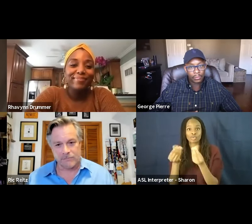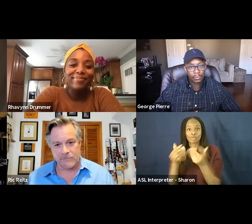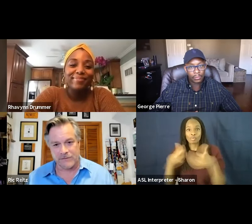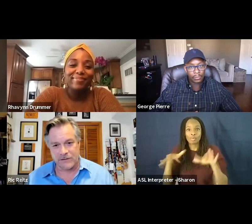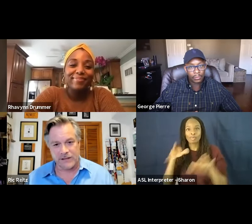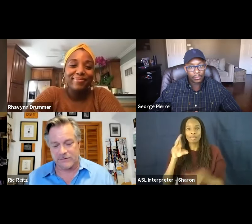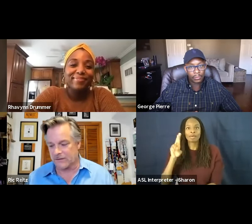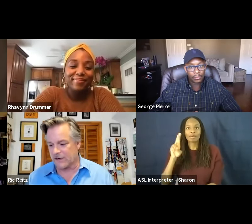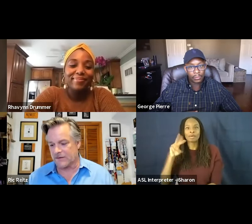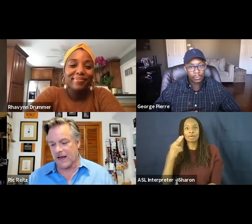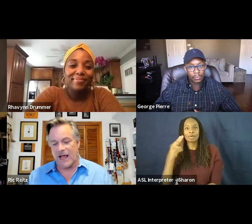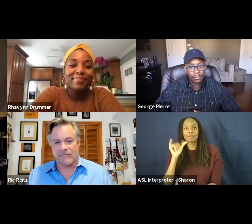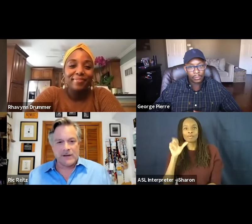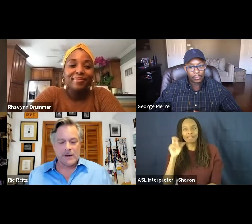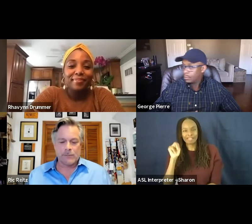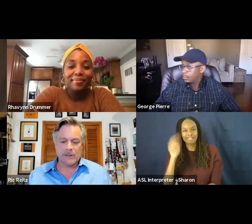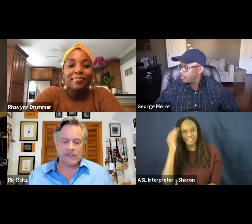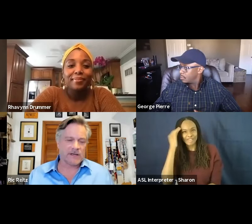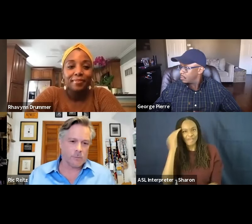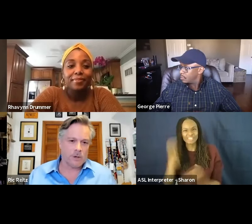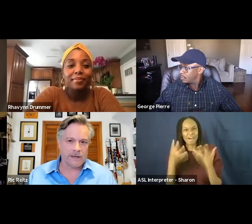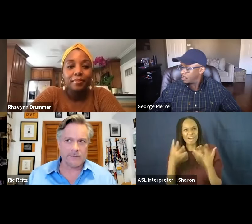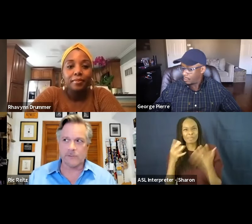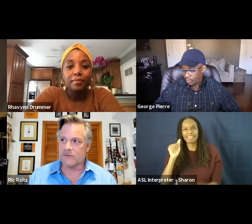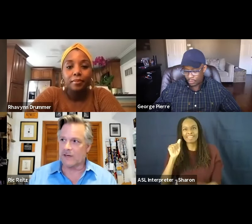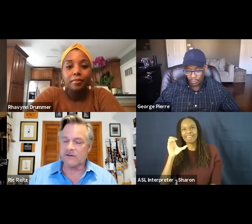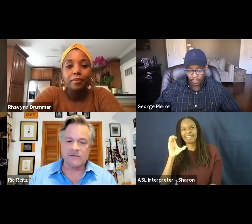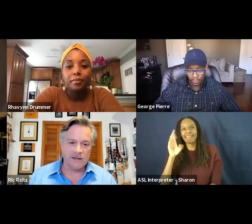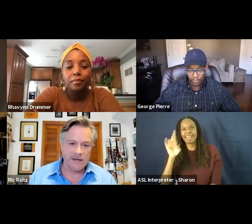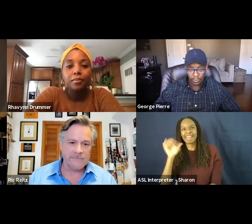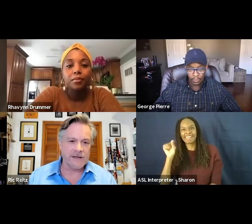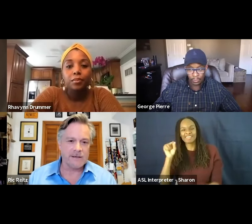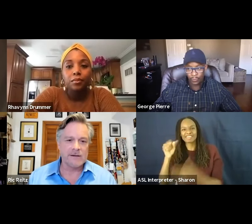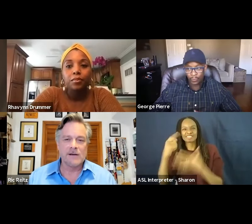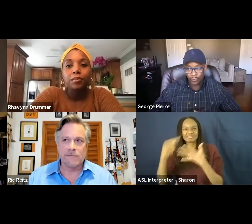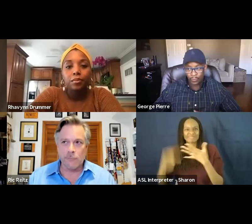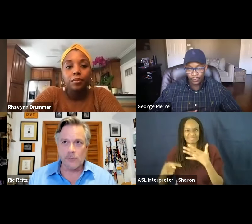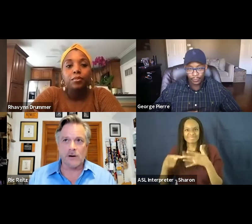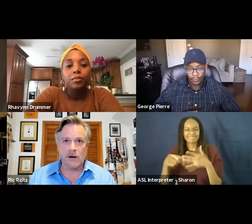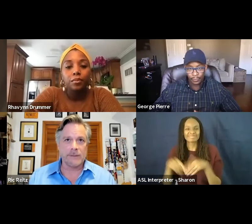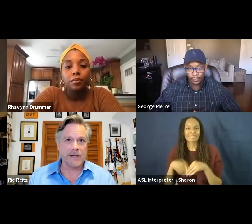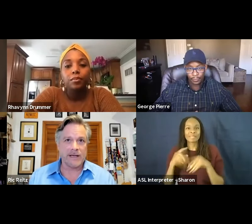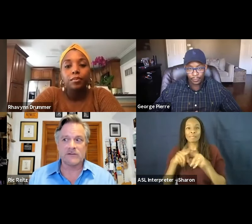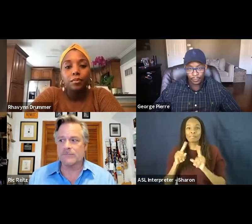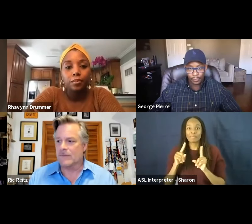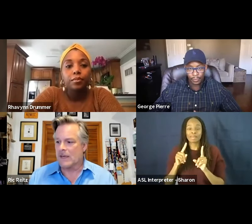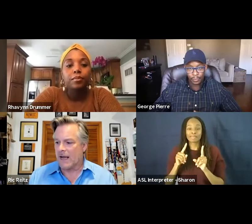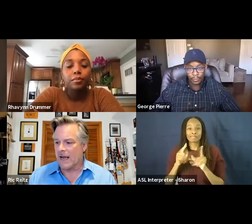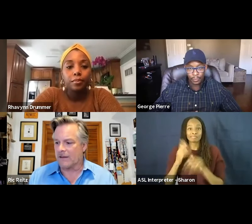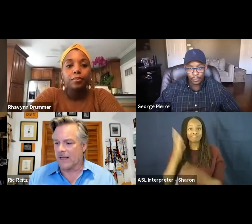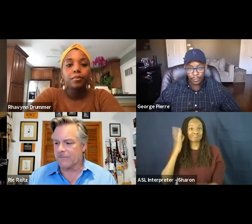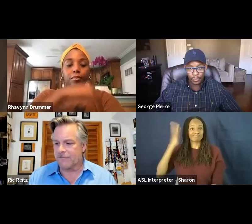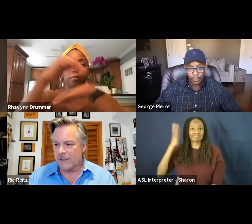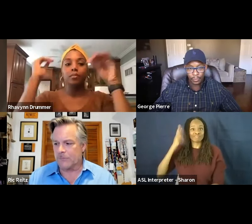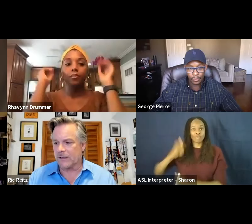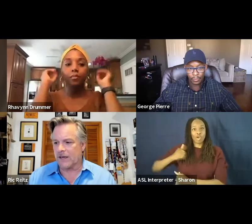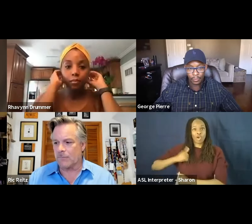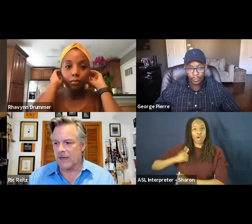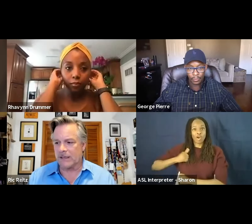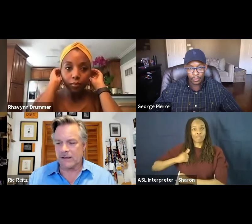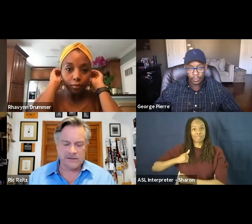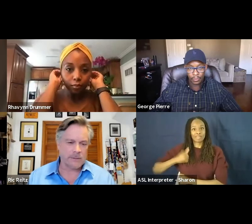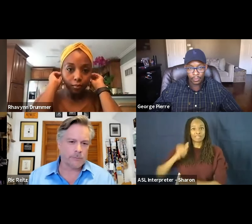other facilities and things they have. But let me tell you what, it's a significant former Army base, and they flipped